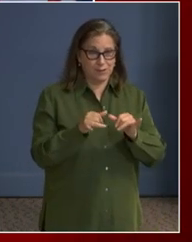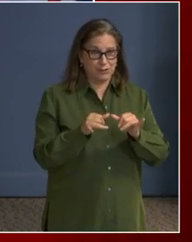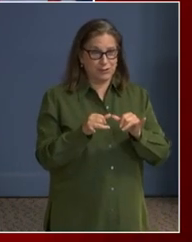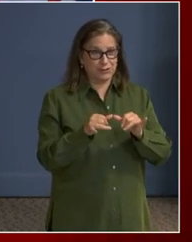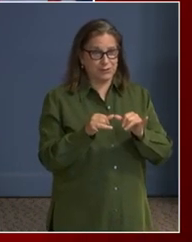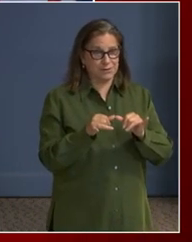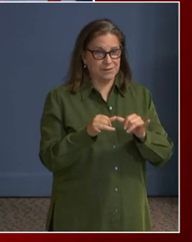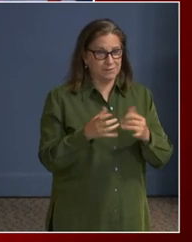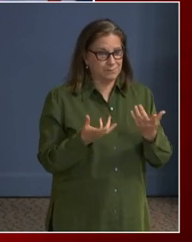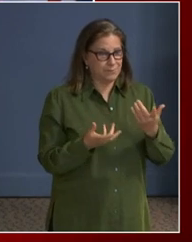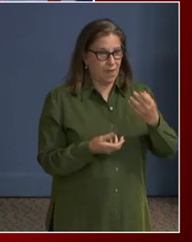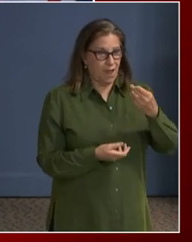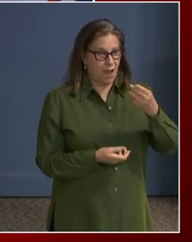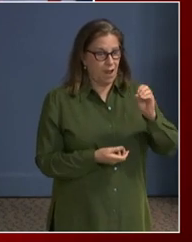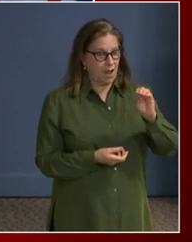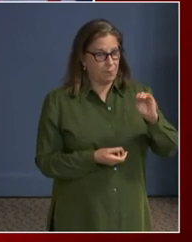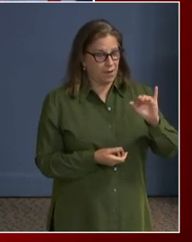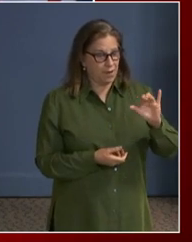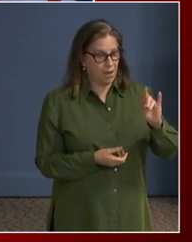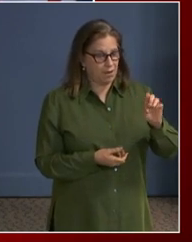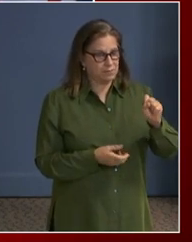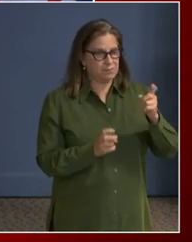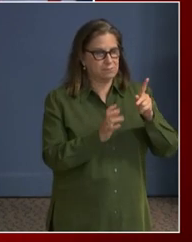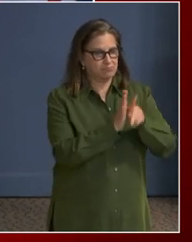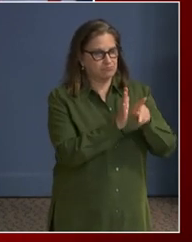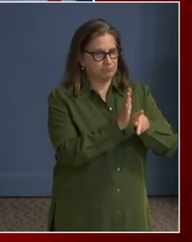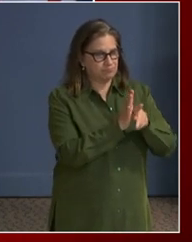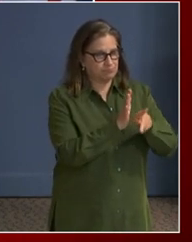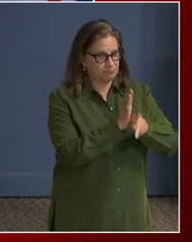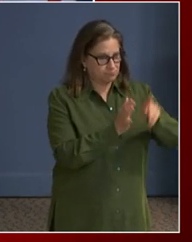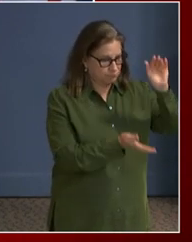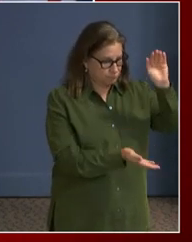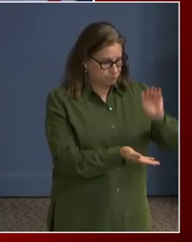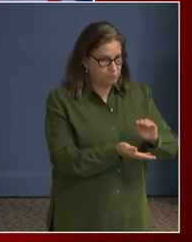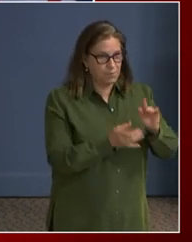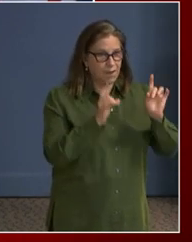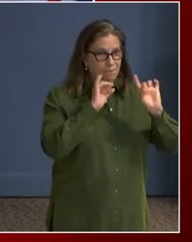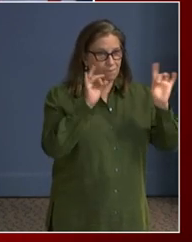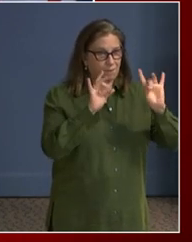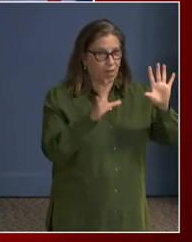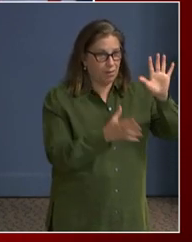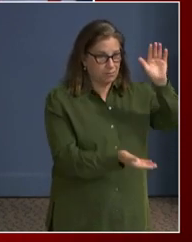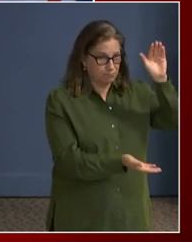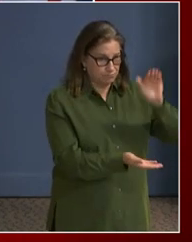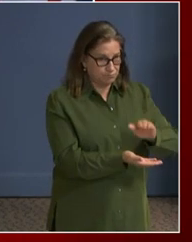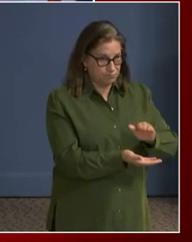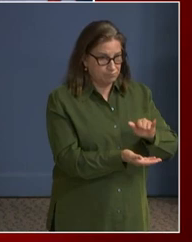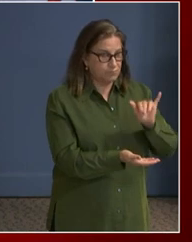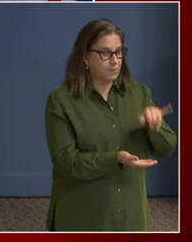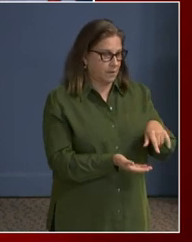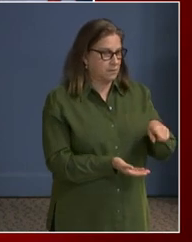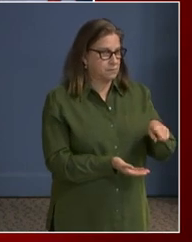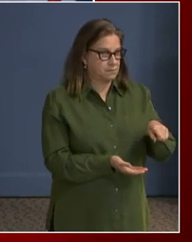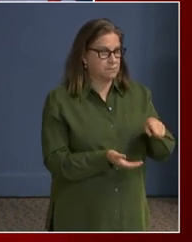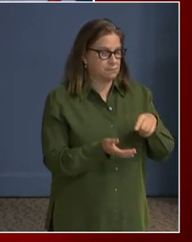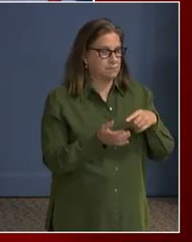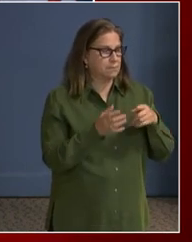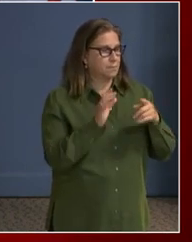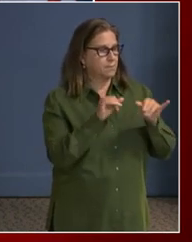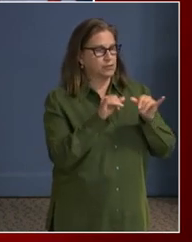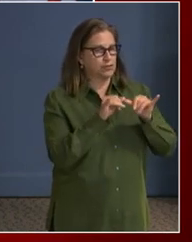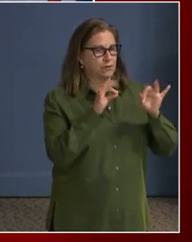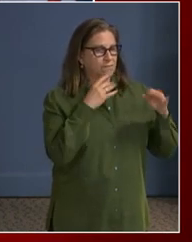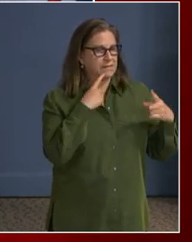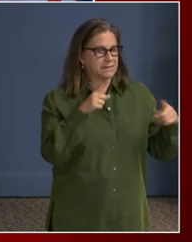reductions and violence reduction, but also we look at, did we successfully connect that family to the supports and services that